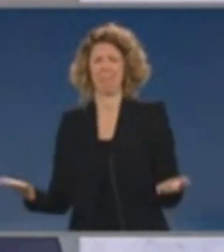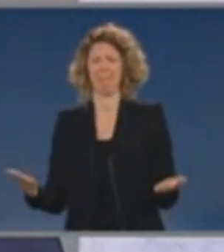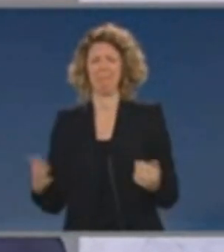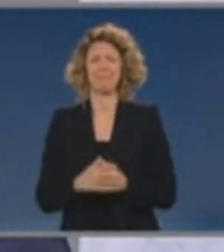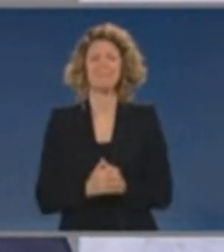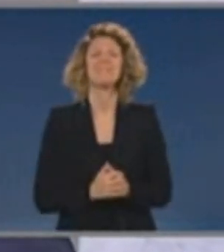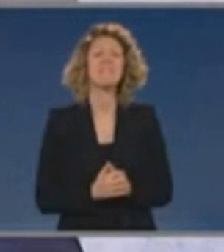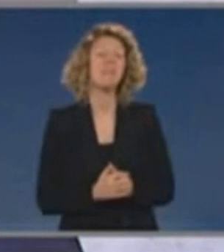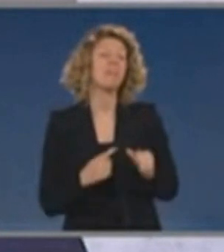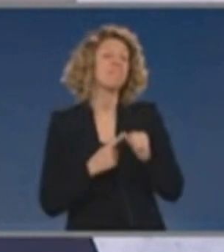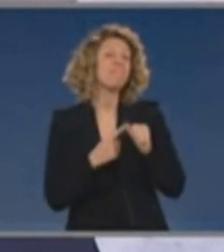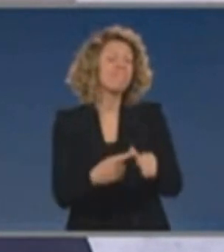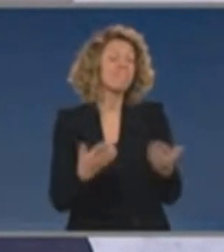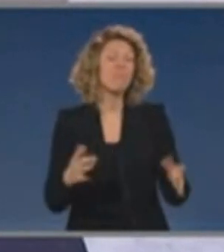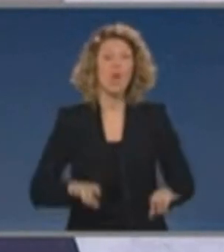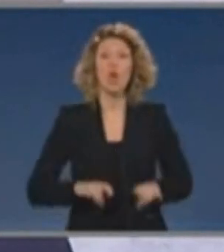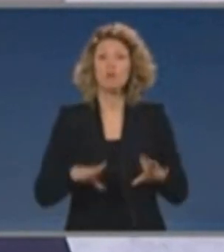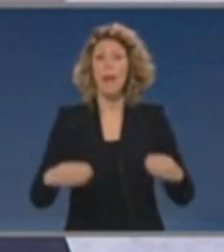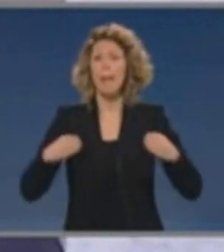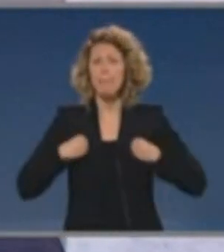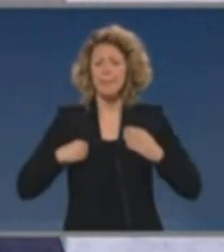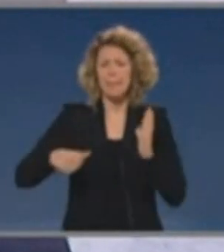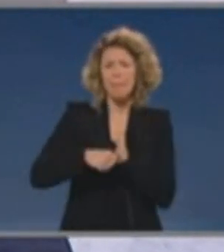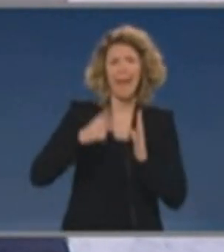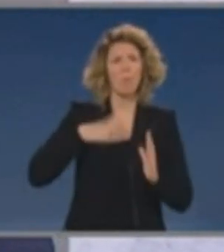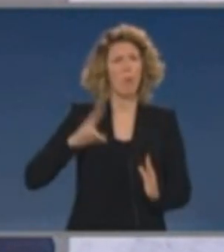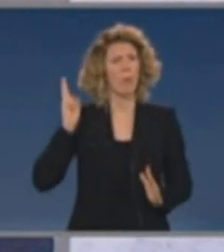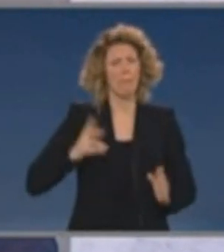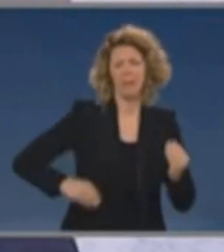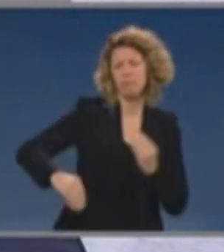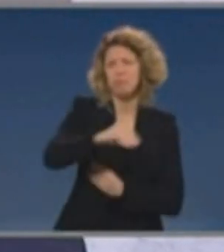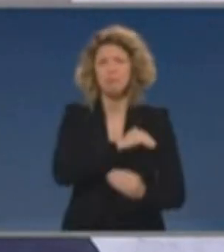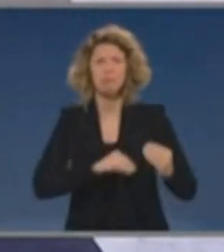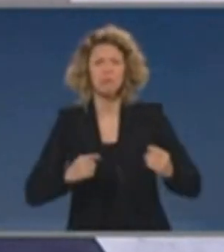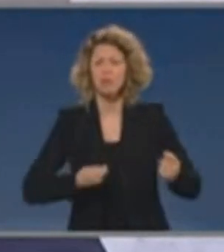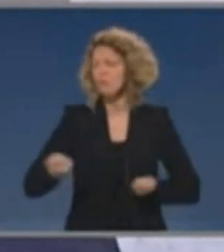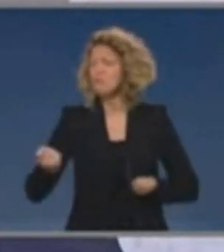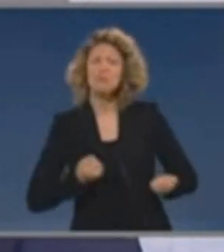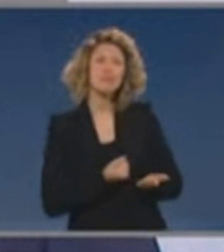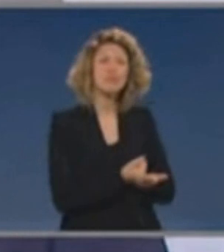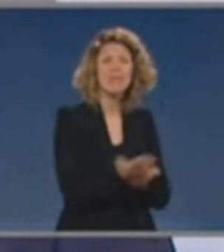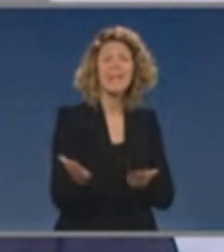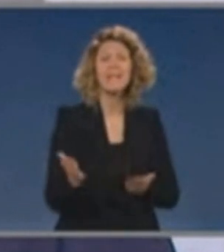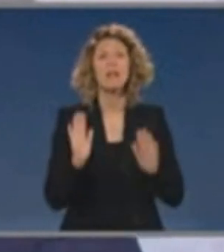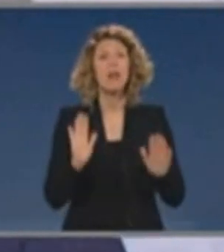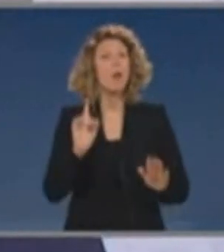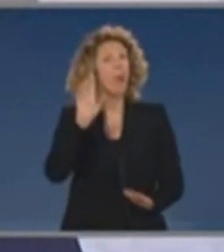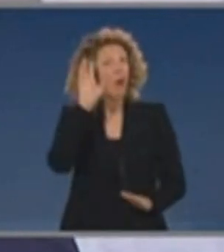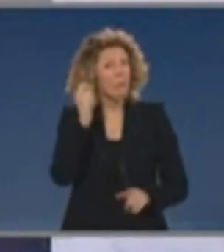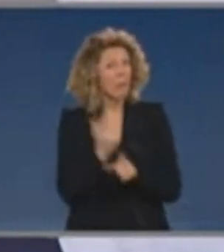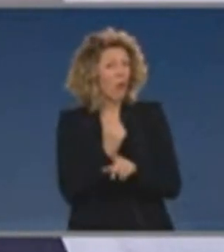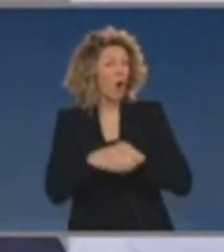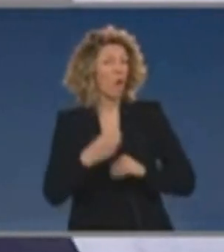keen to see Australia's economy continue to reopen, and the timetable for interstate travel set up by the